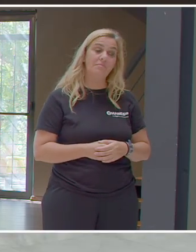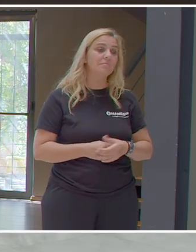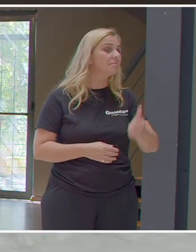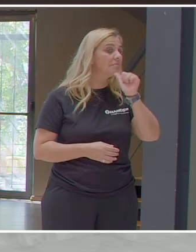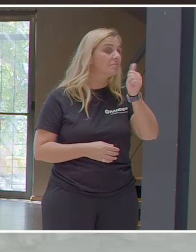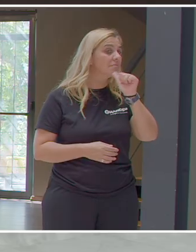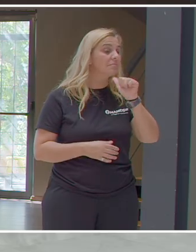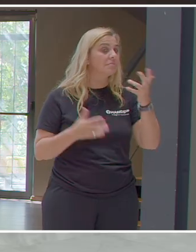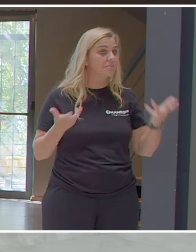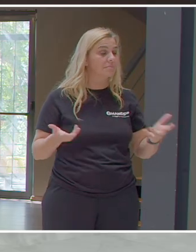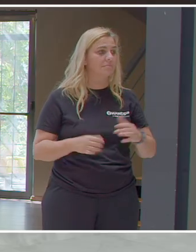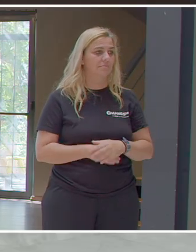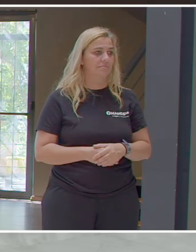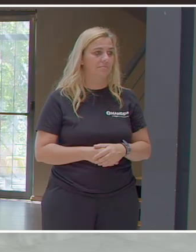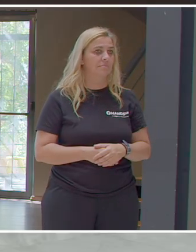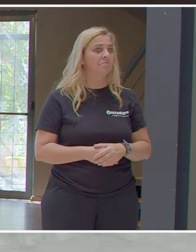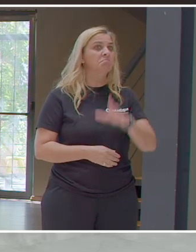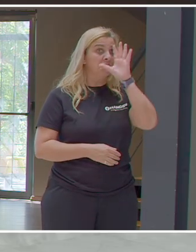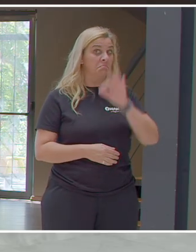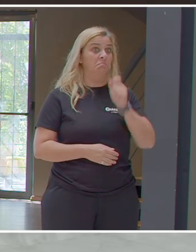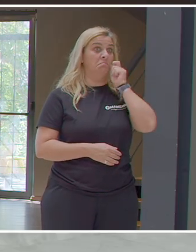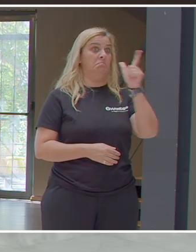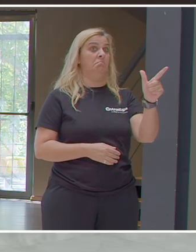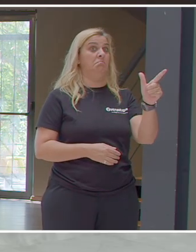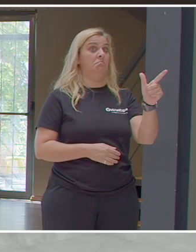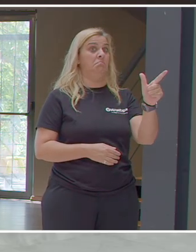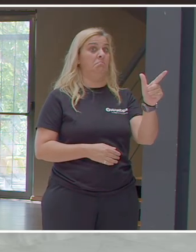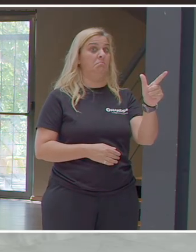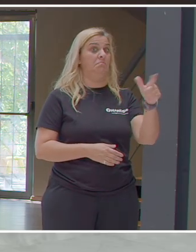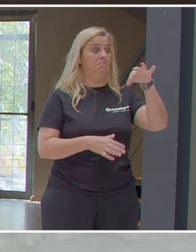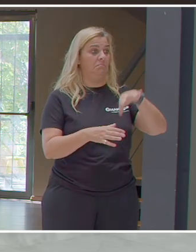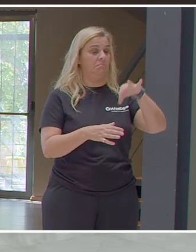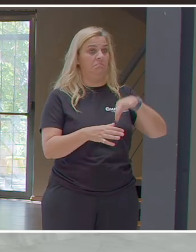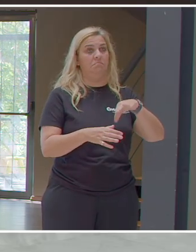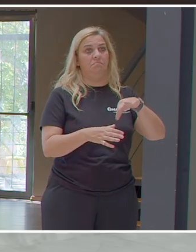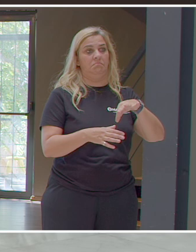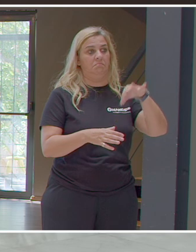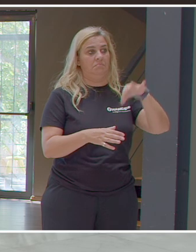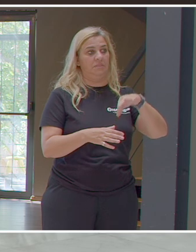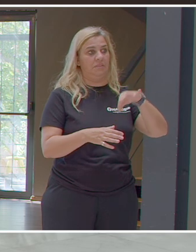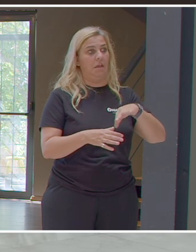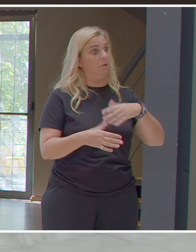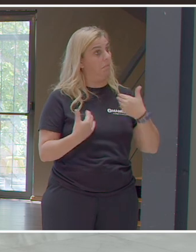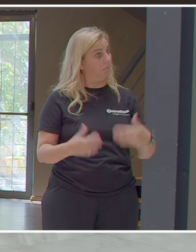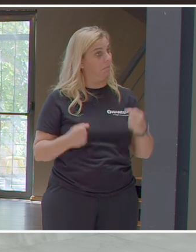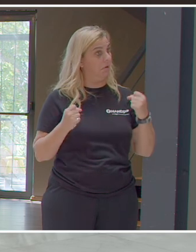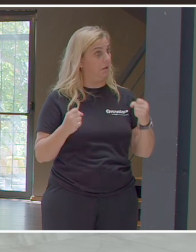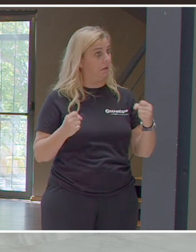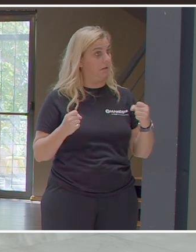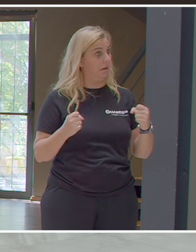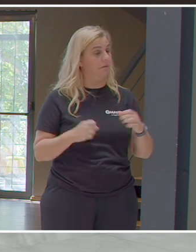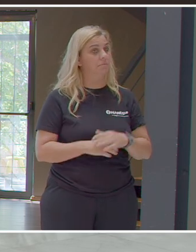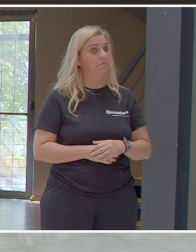Beverages. It came as a surprise to me that hibiscus tea is very healthy because it's very uncommon to drink, at least where I